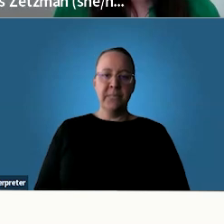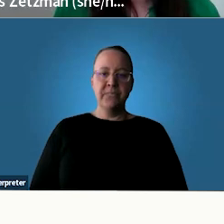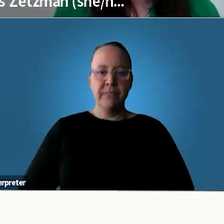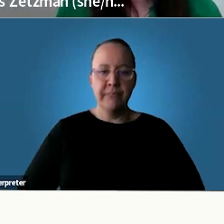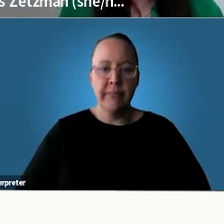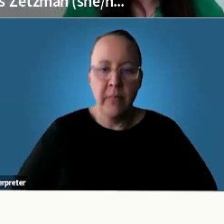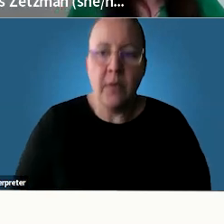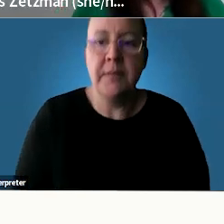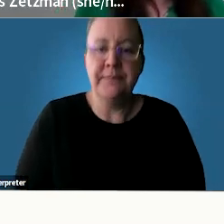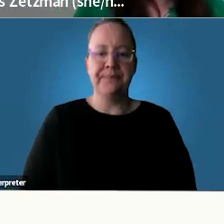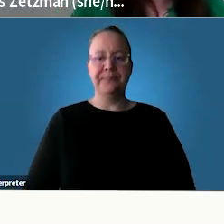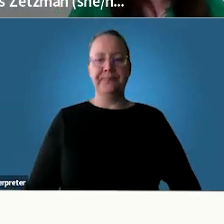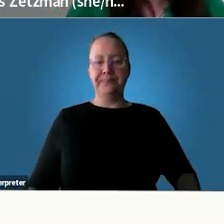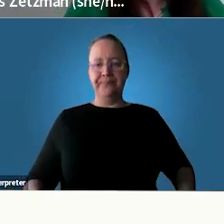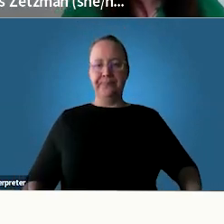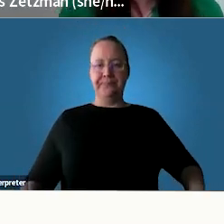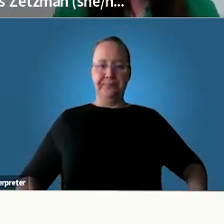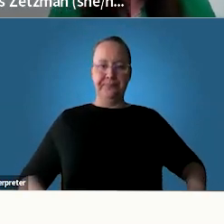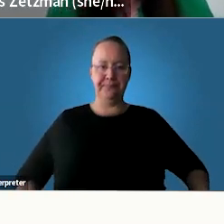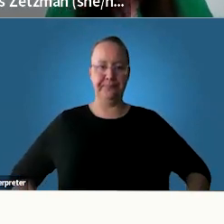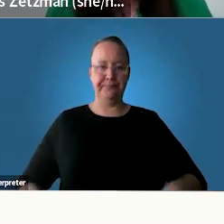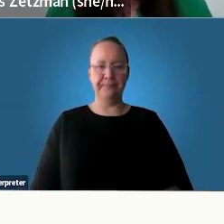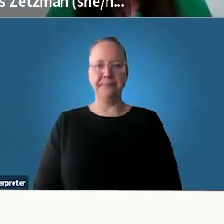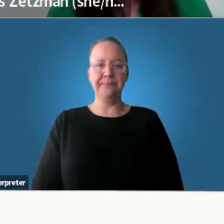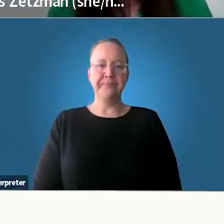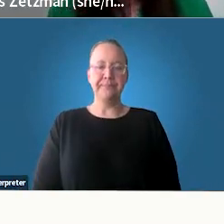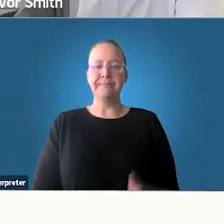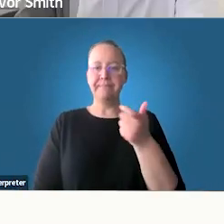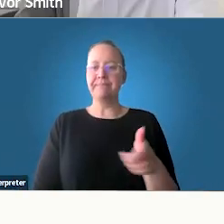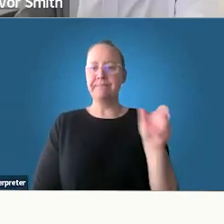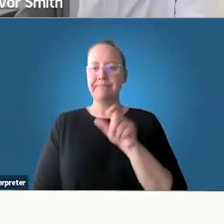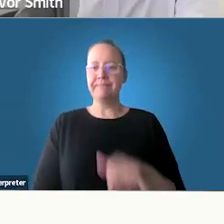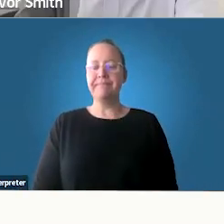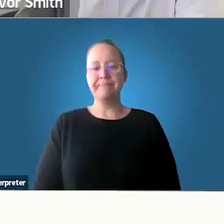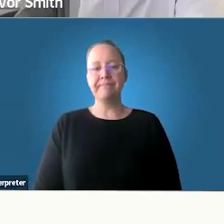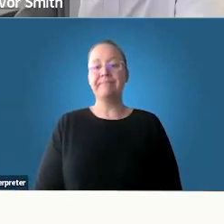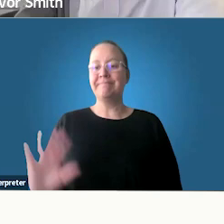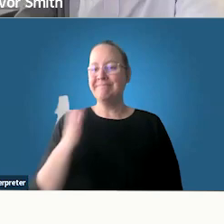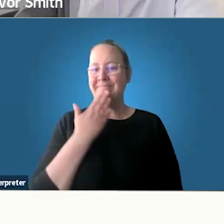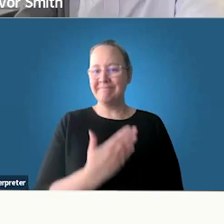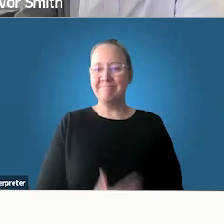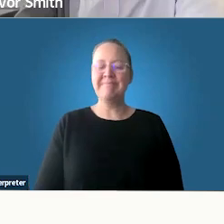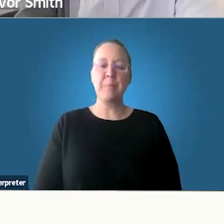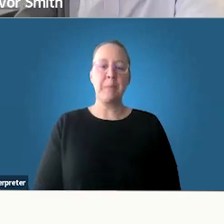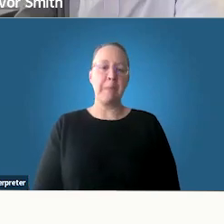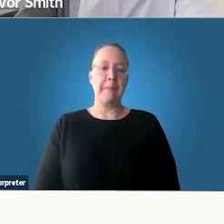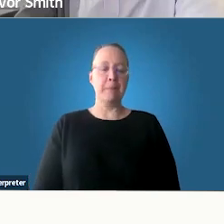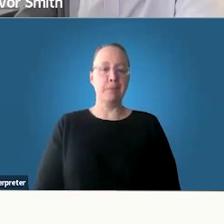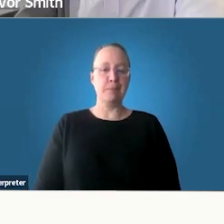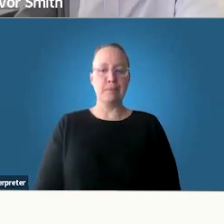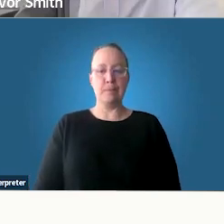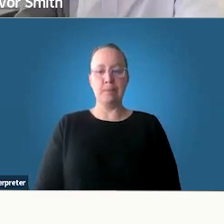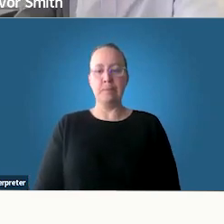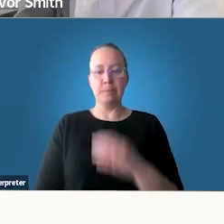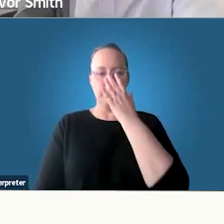So I'll let Trevor take us through the narrative North Star. Yeah, thanks, Jess. So, as Jess